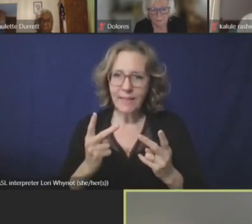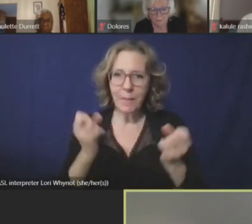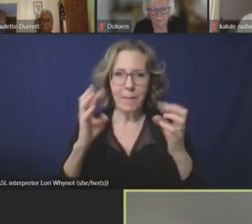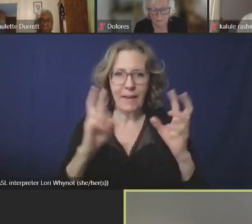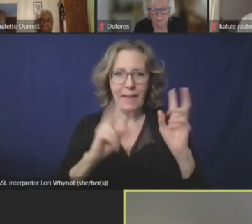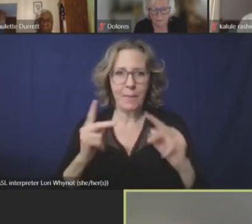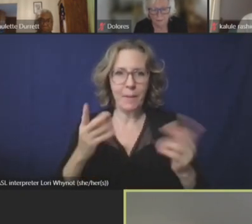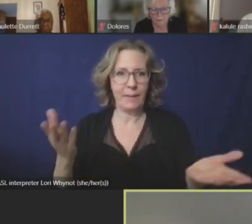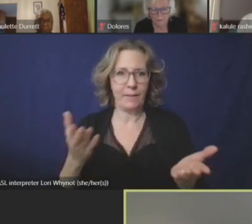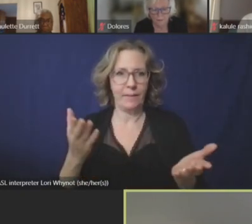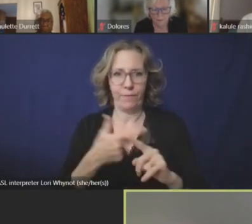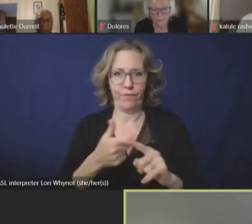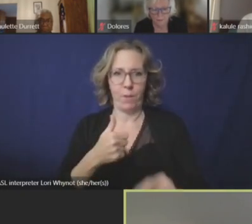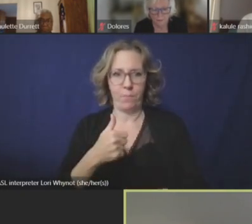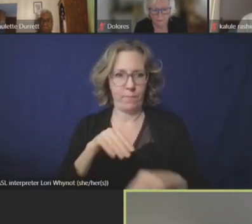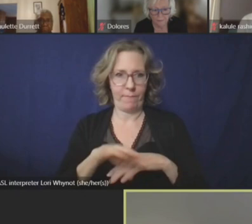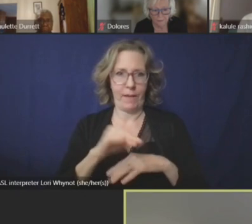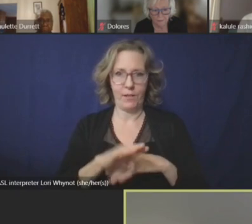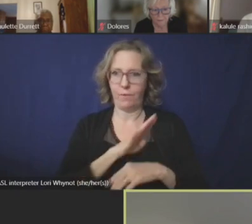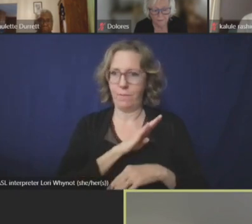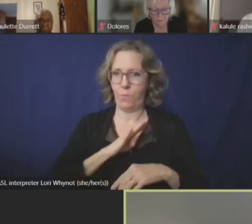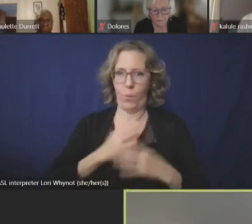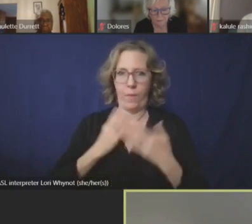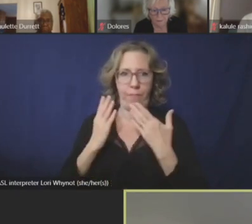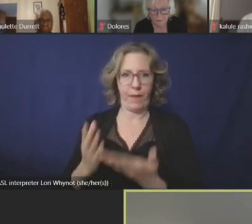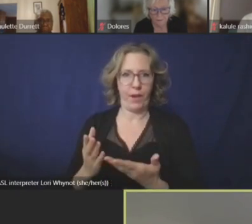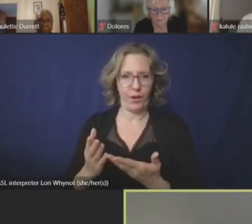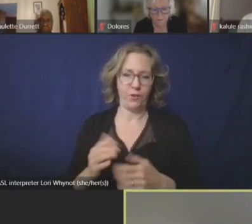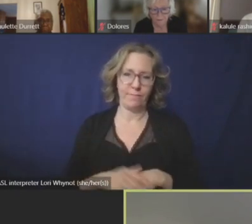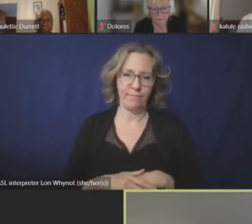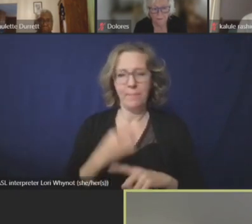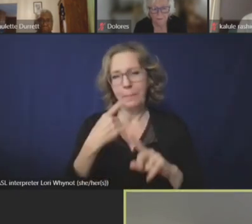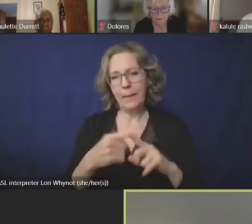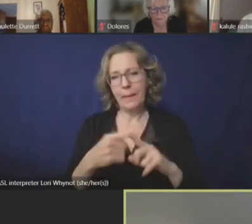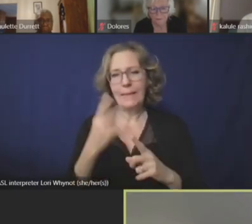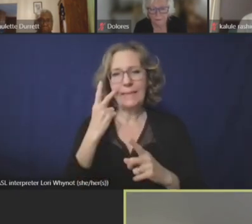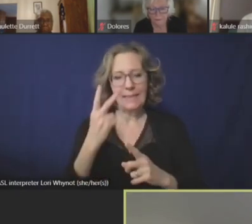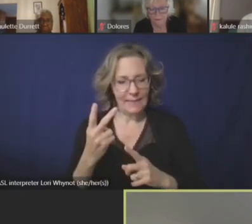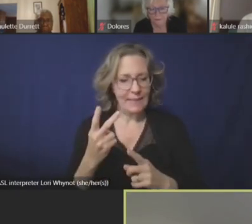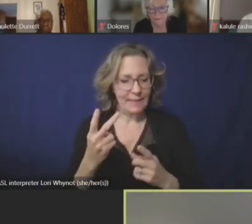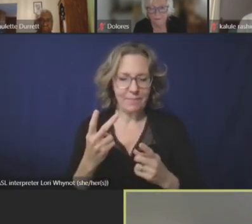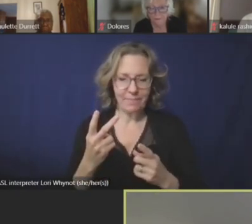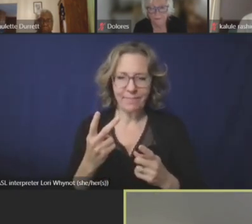board members there in person, as well as see so many